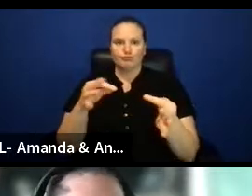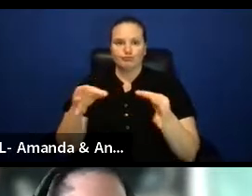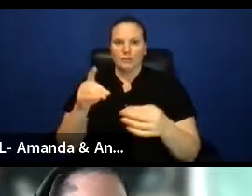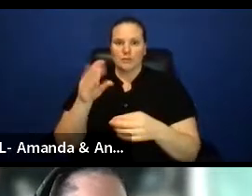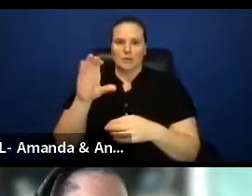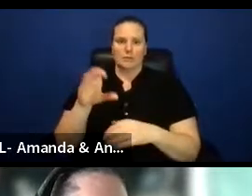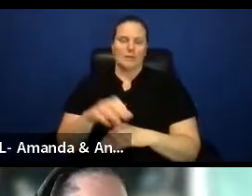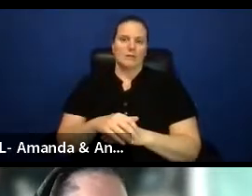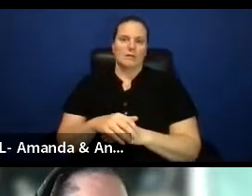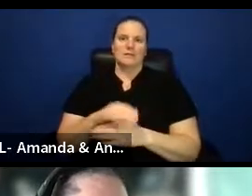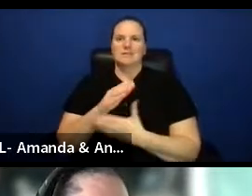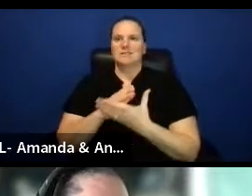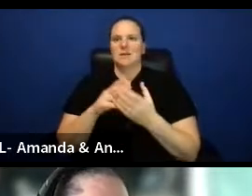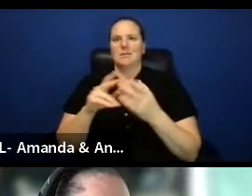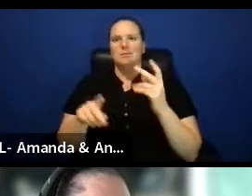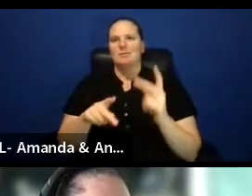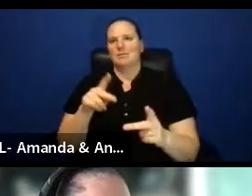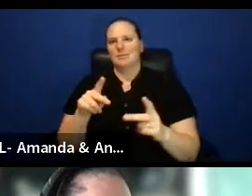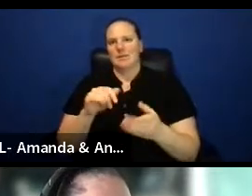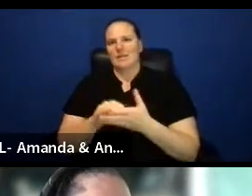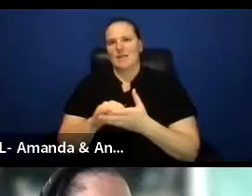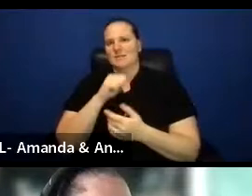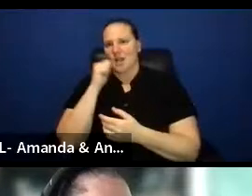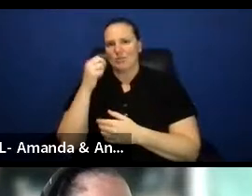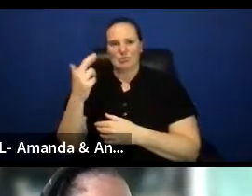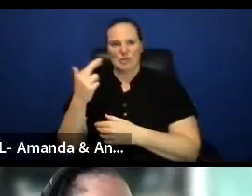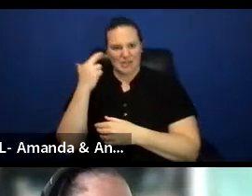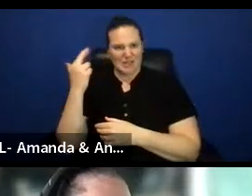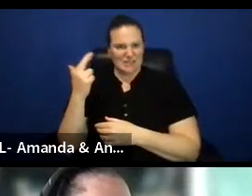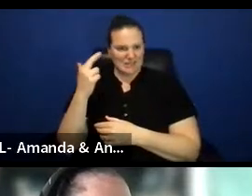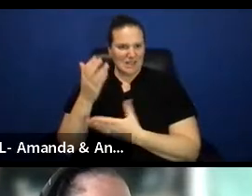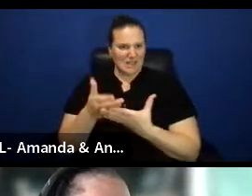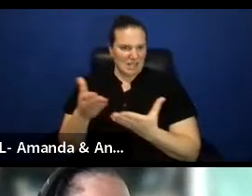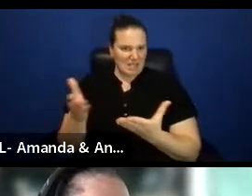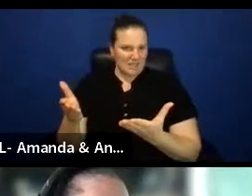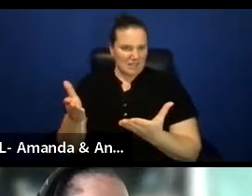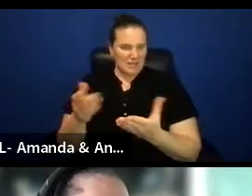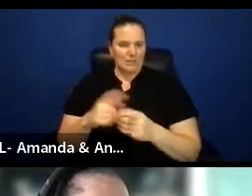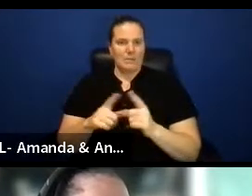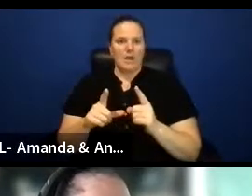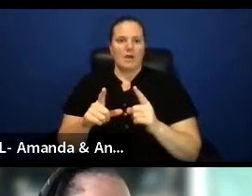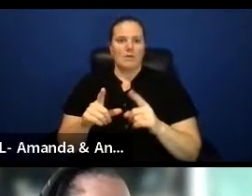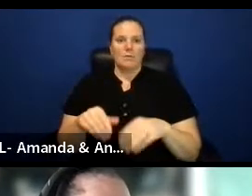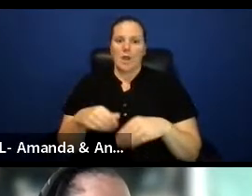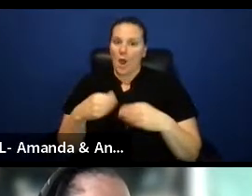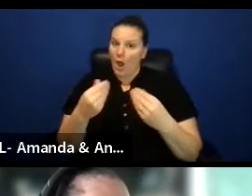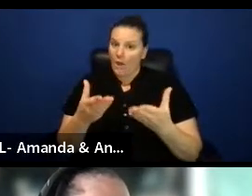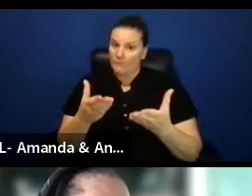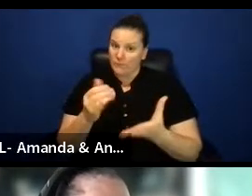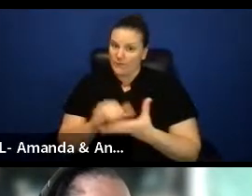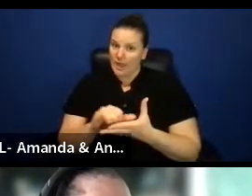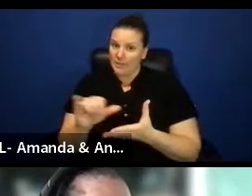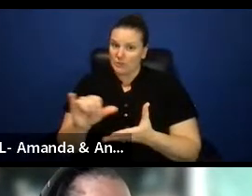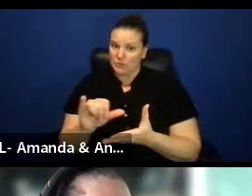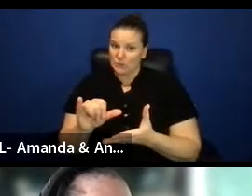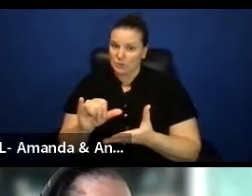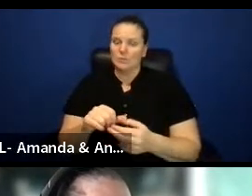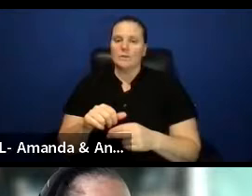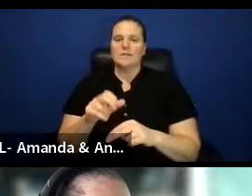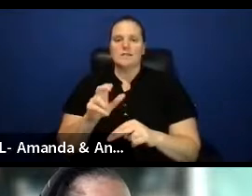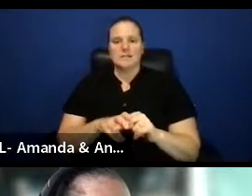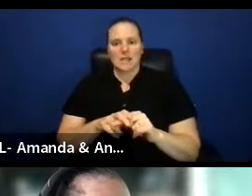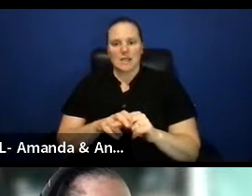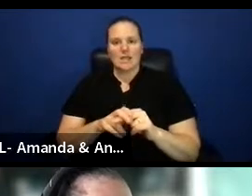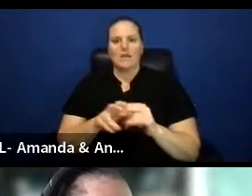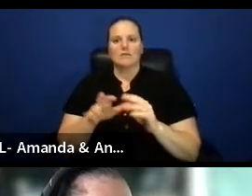for some folks that's not a realistic thing, but we do offer that as well, where we can sit down and